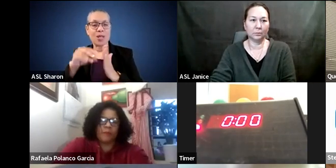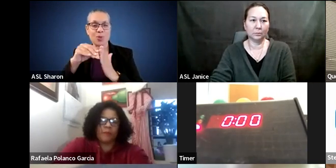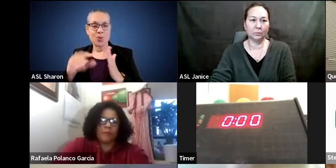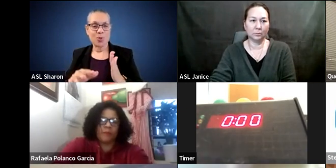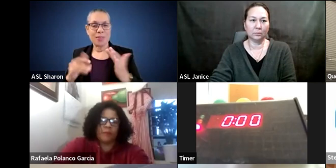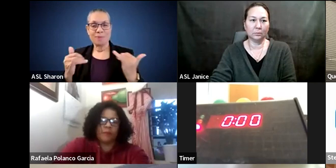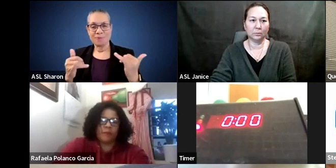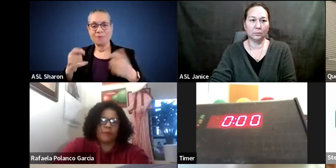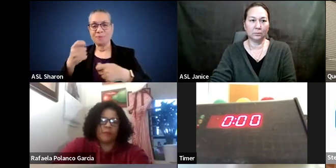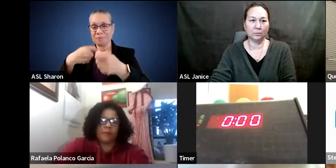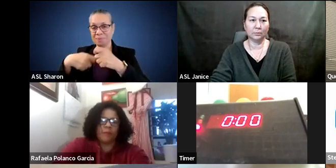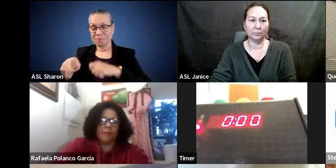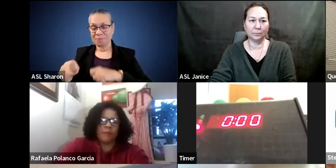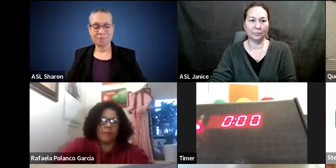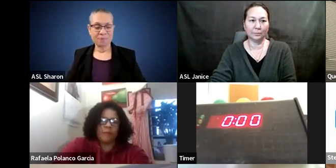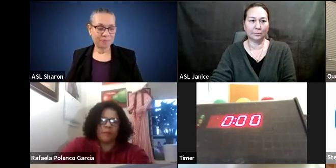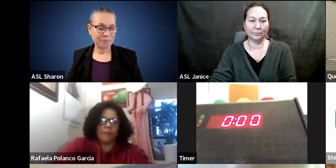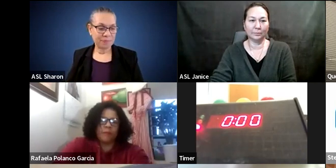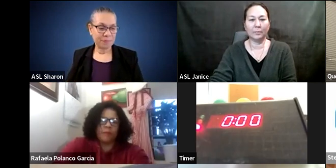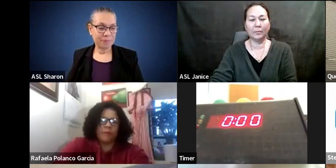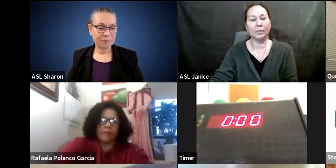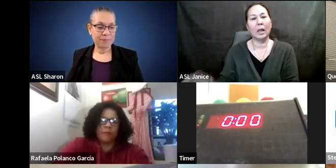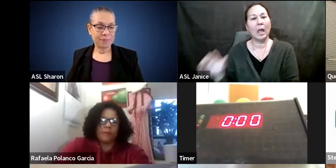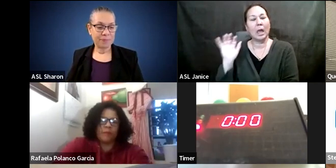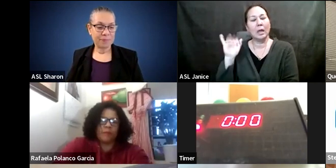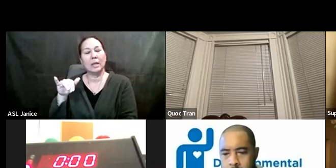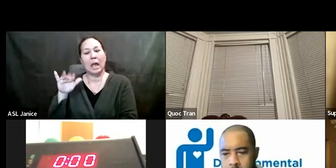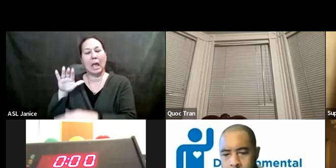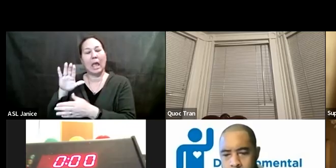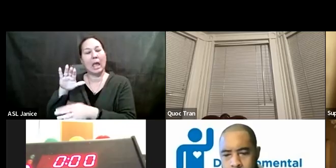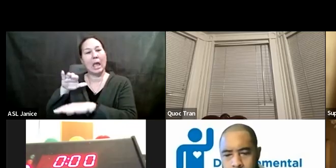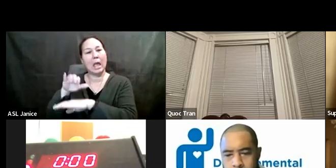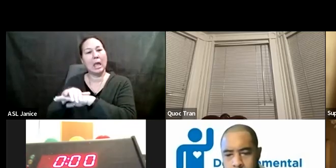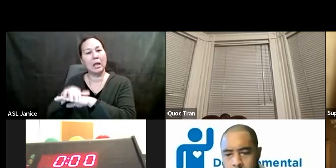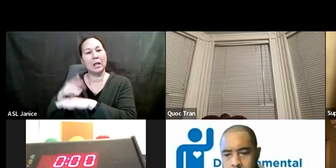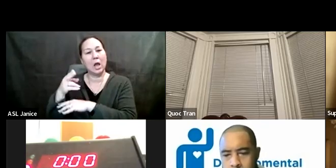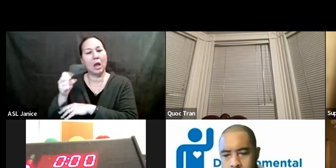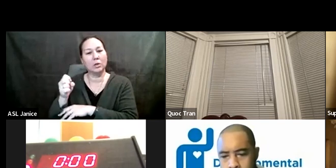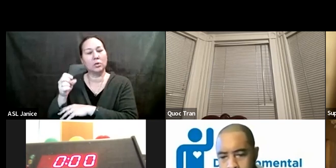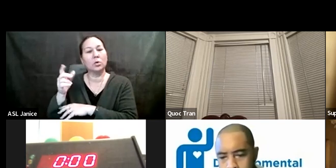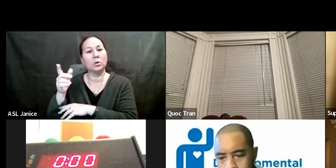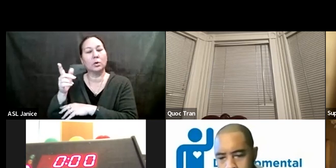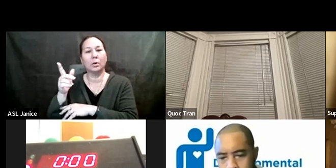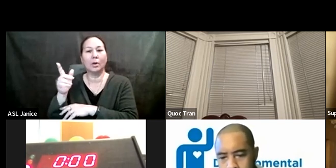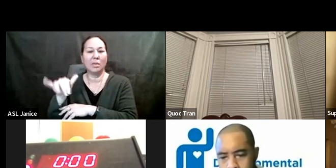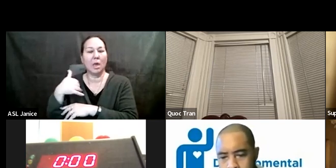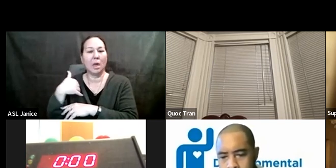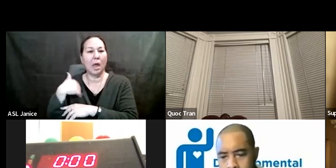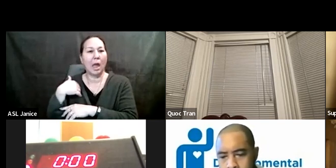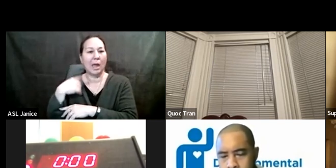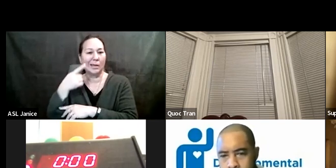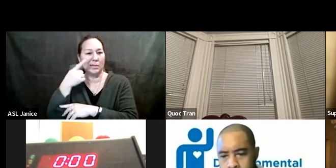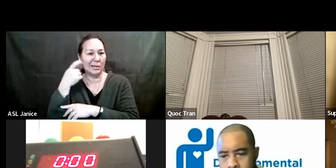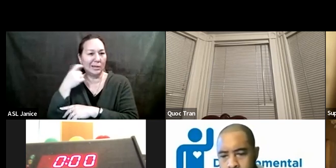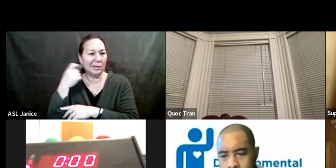so like would there be for example at English high school that I know has a 7 to 12 Grant would there be an orientation to